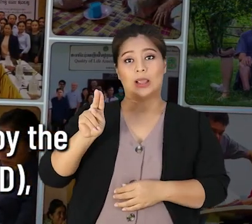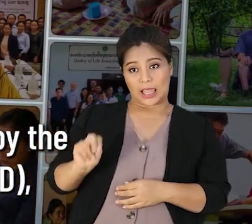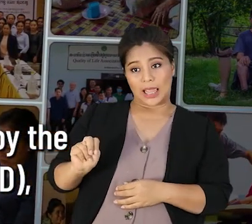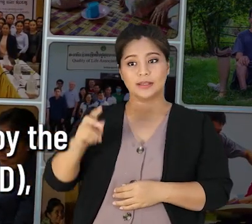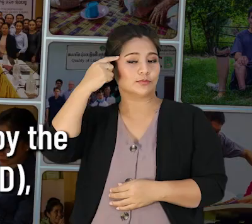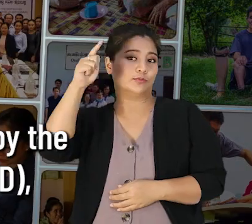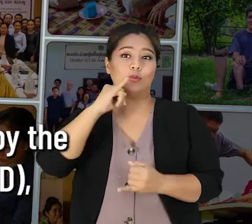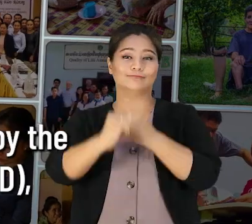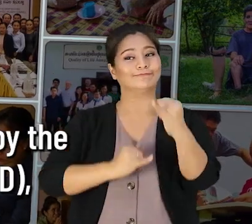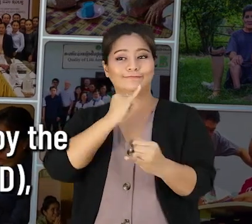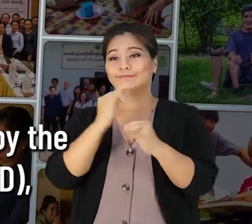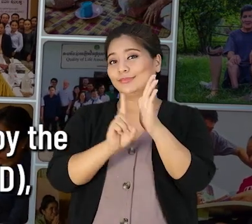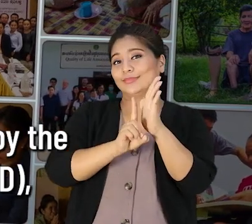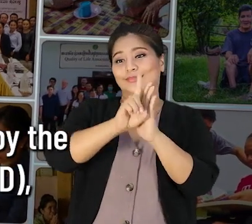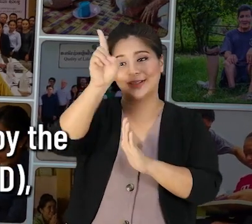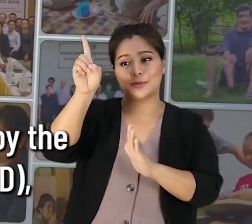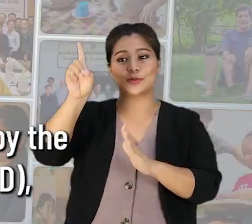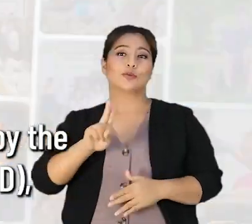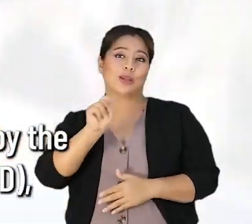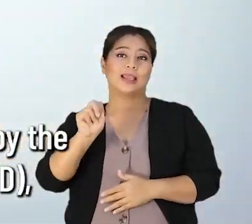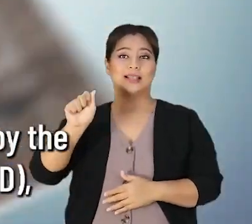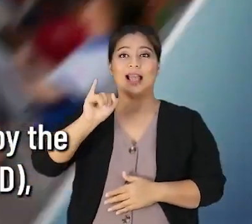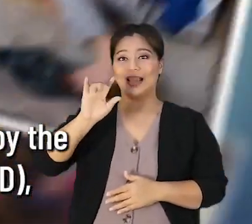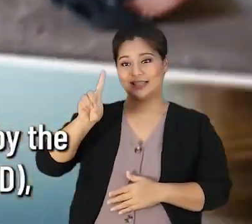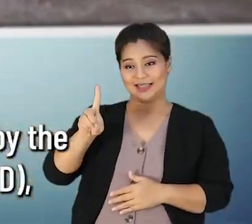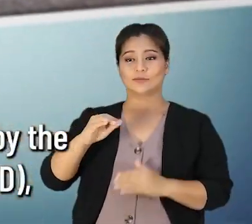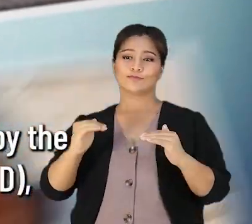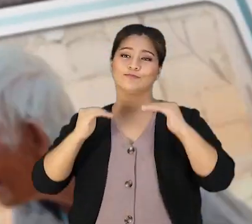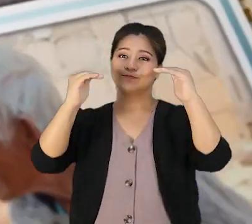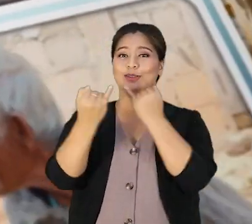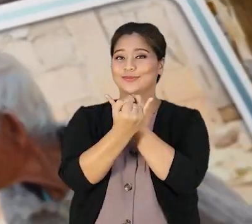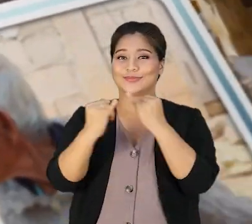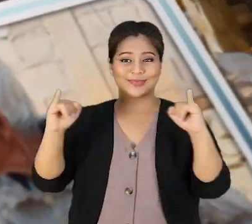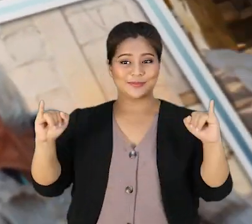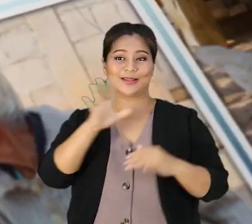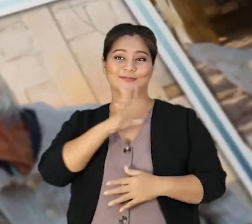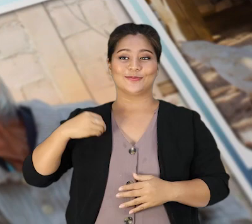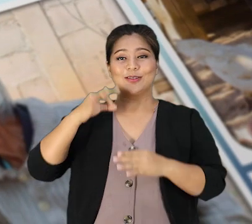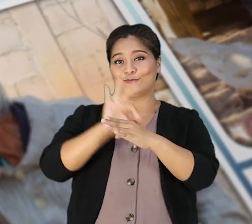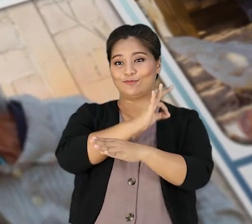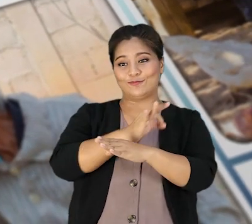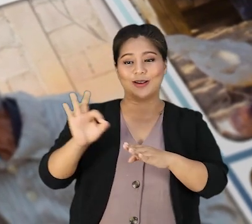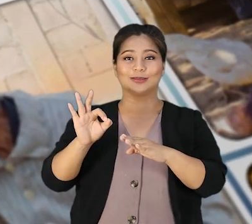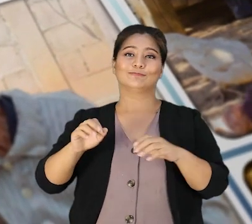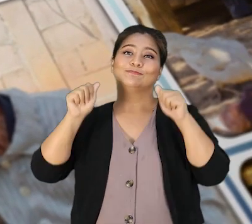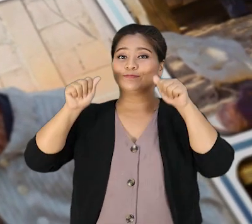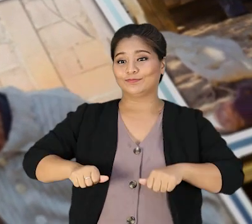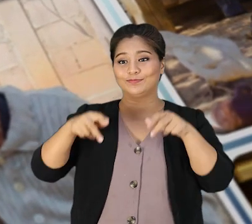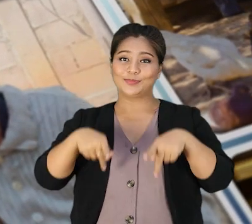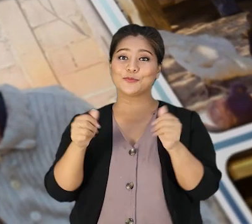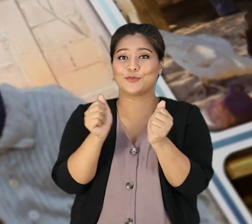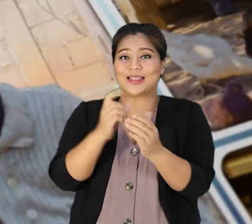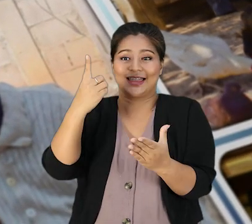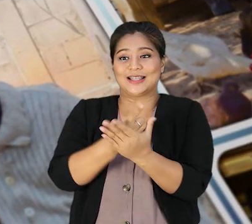funded by the United States Agency for International Development, or USAID, has promoted the independence and functional ability